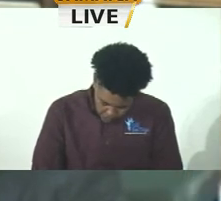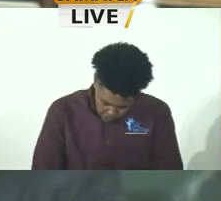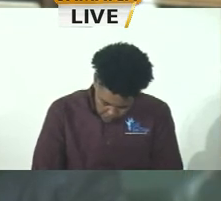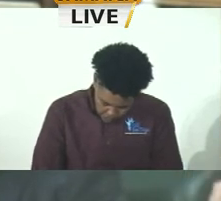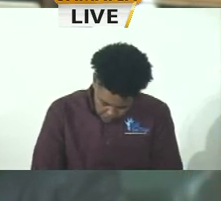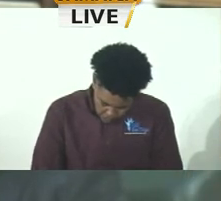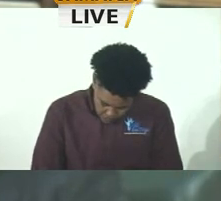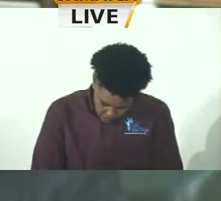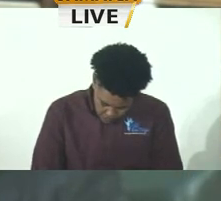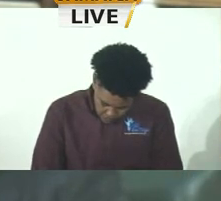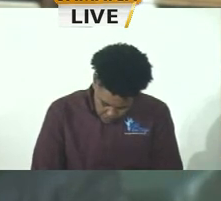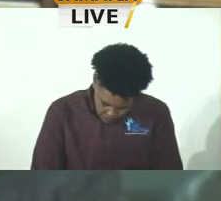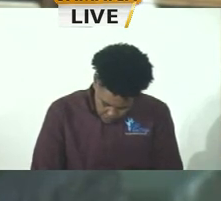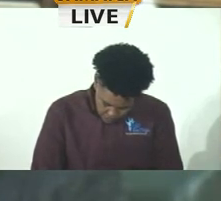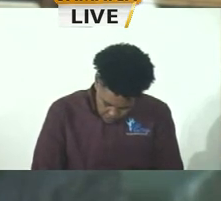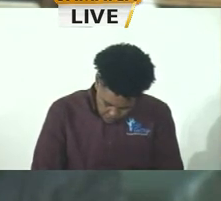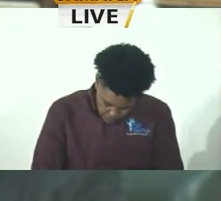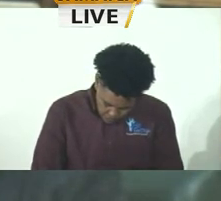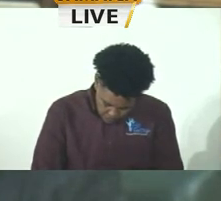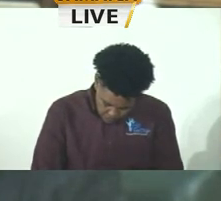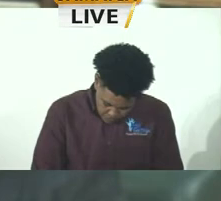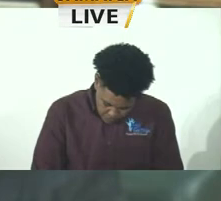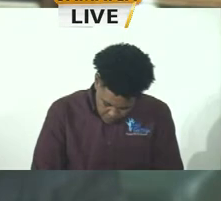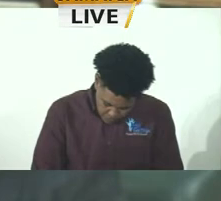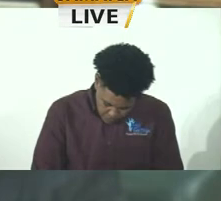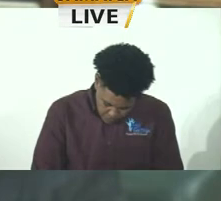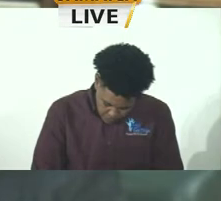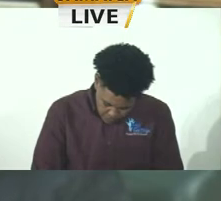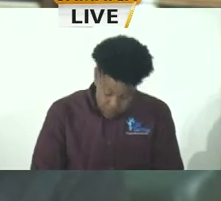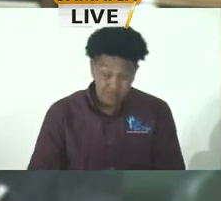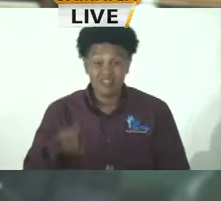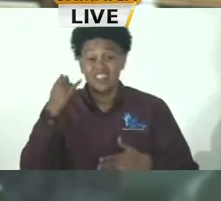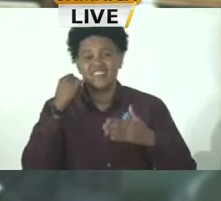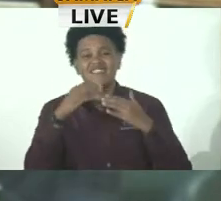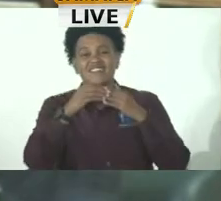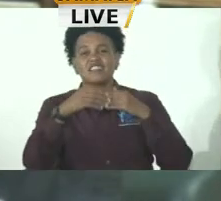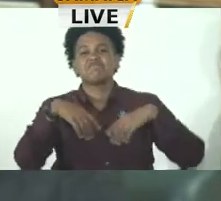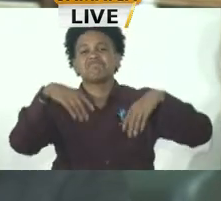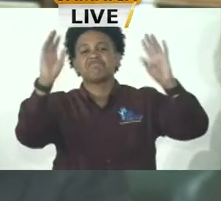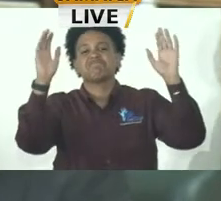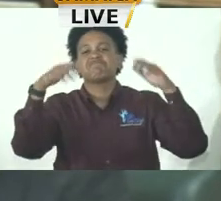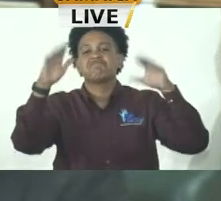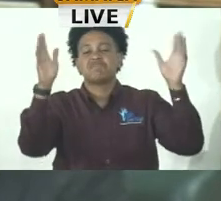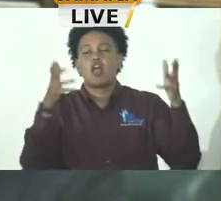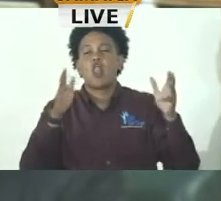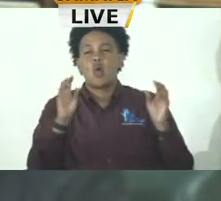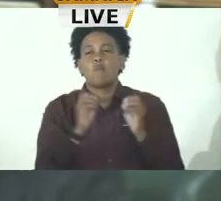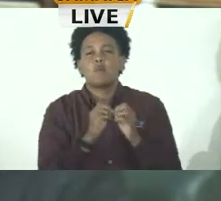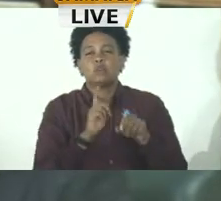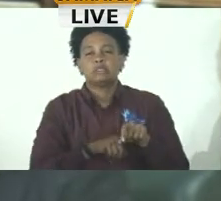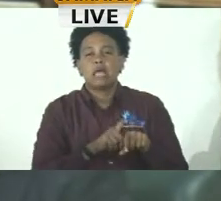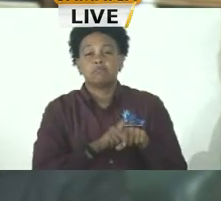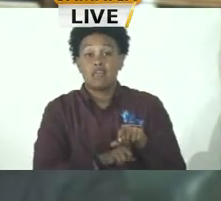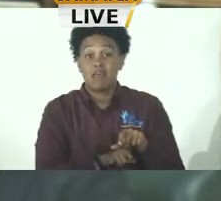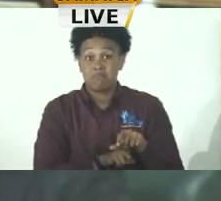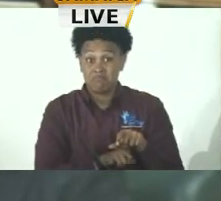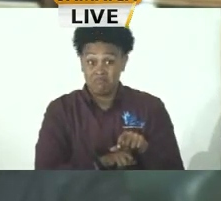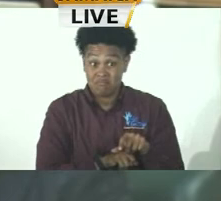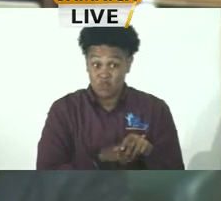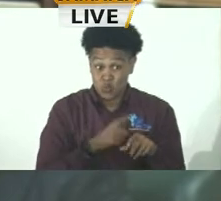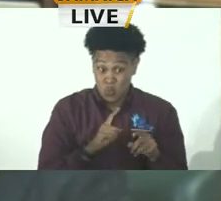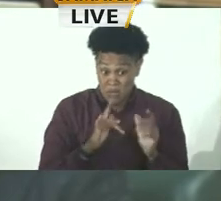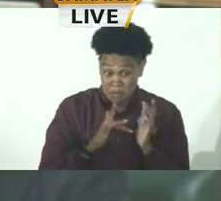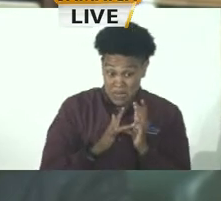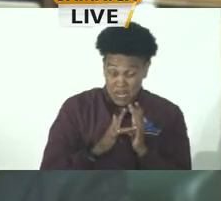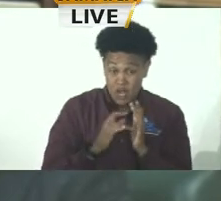the medium level risk zone the probability of the spike being higher than it